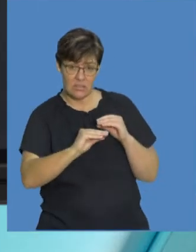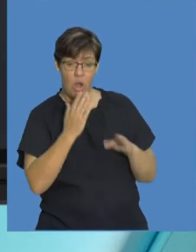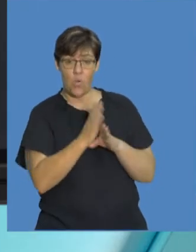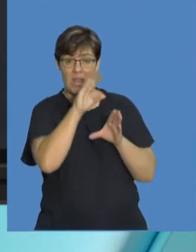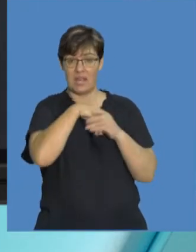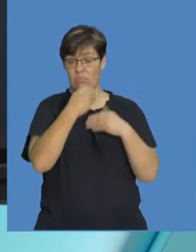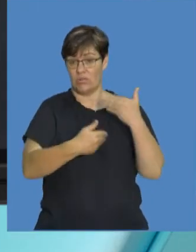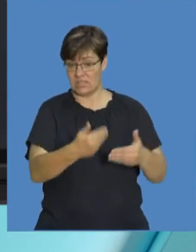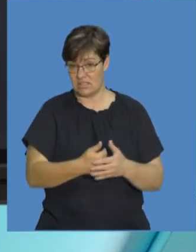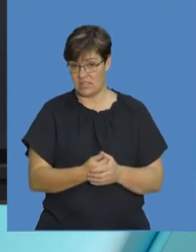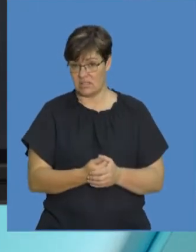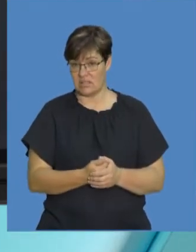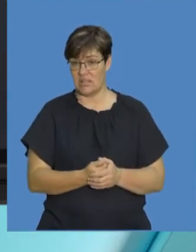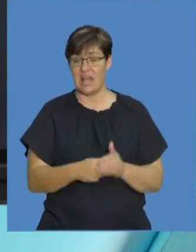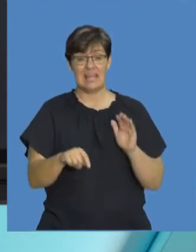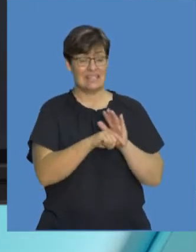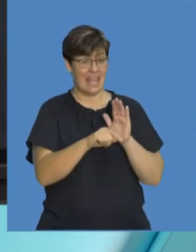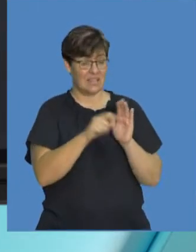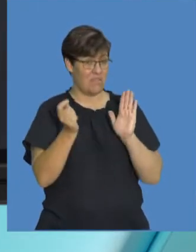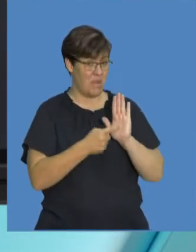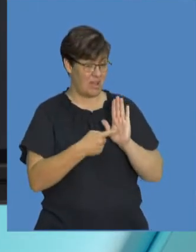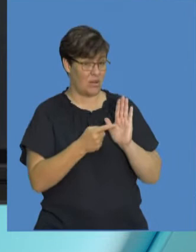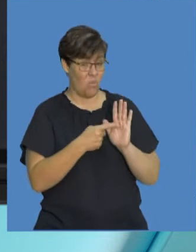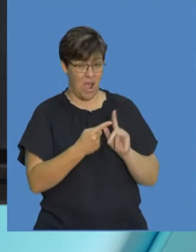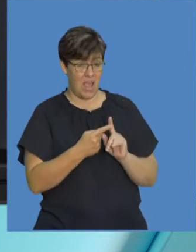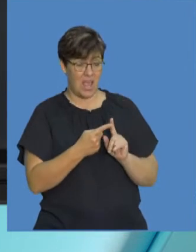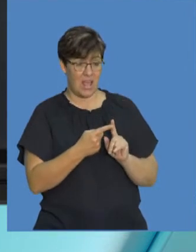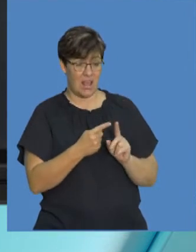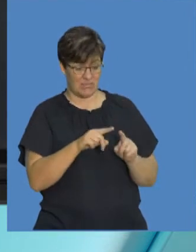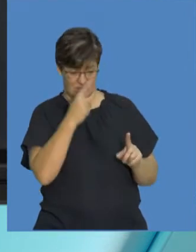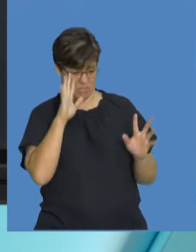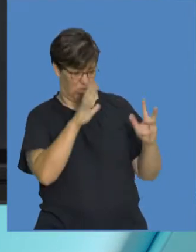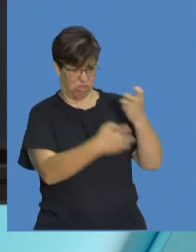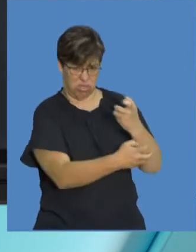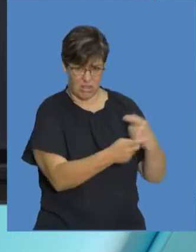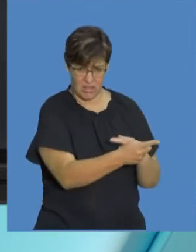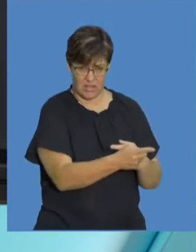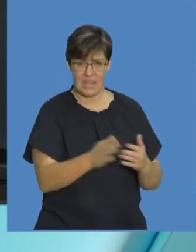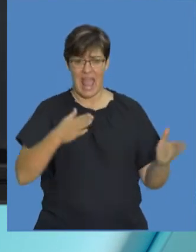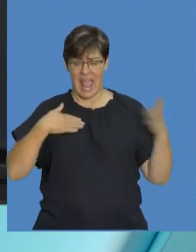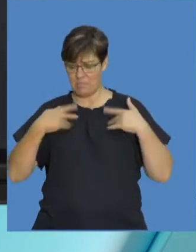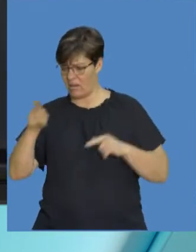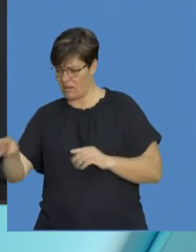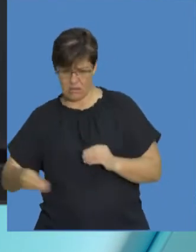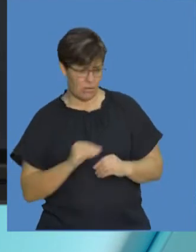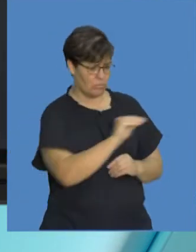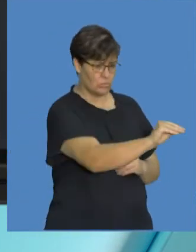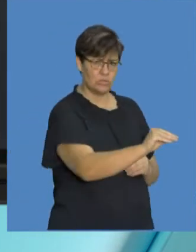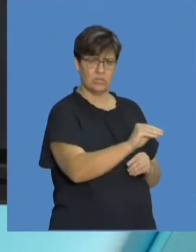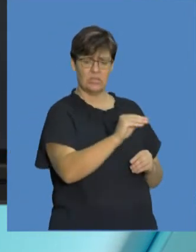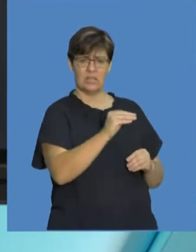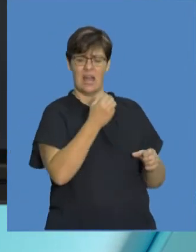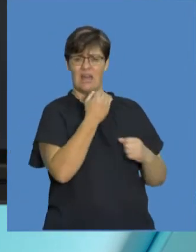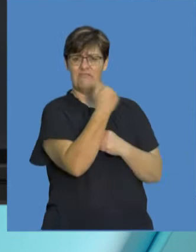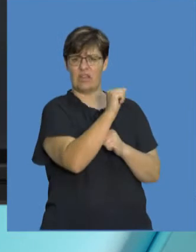into your work in process, negative marking, it's a foreign item. If you put an admin cost into your factory